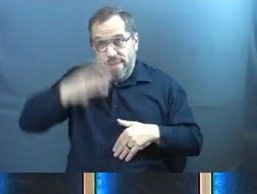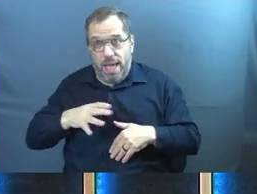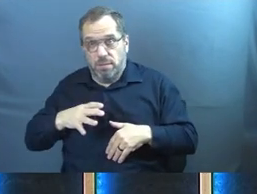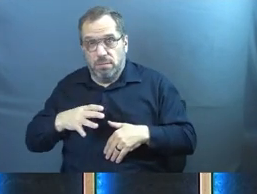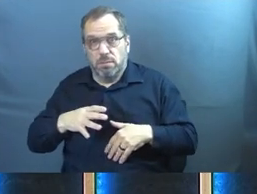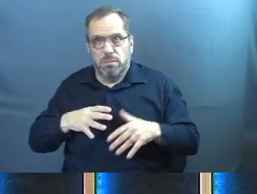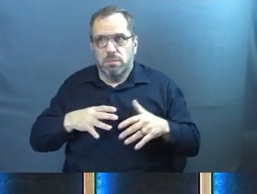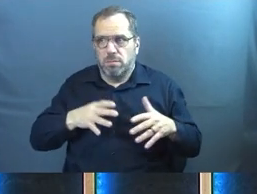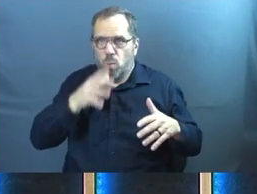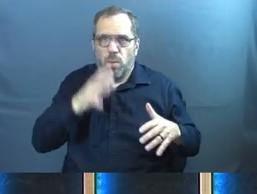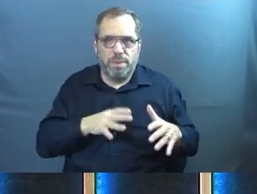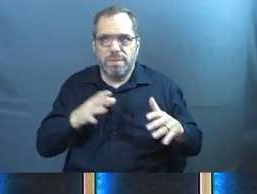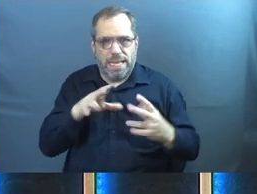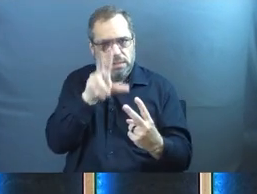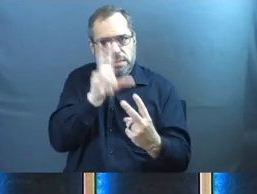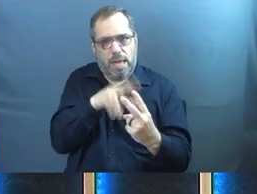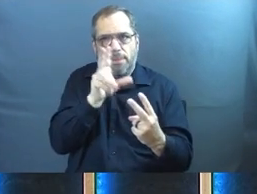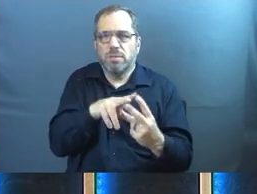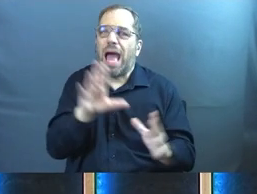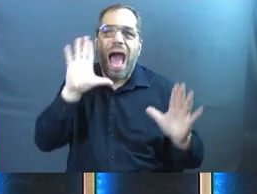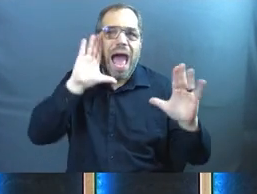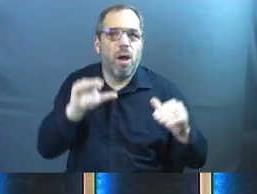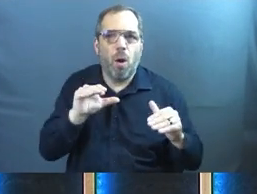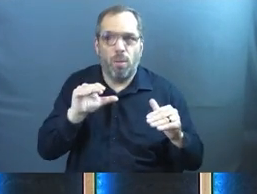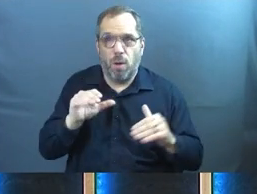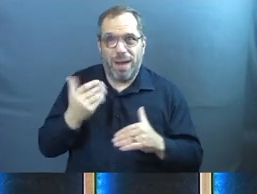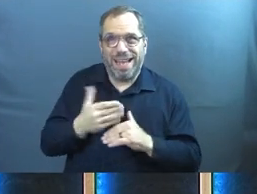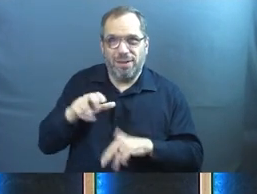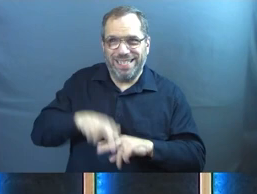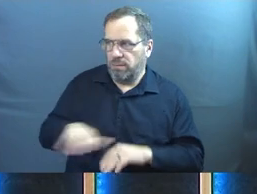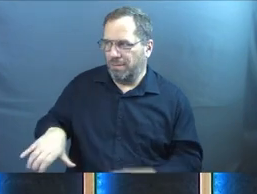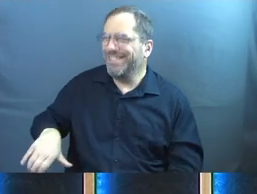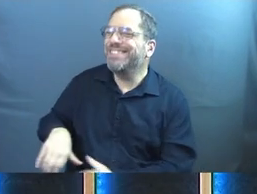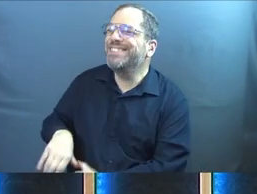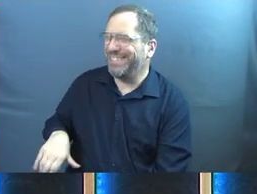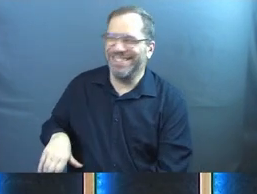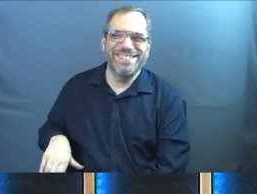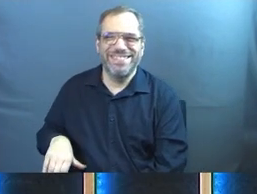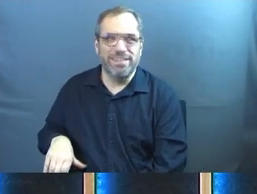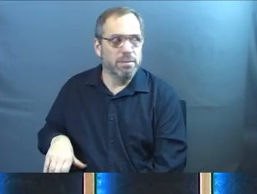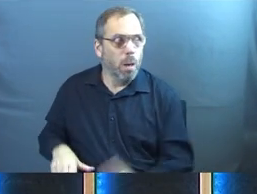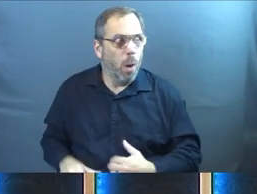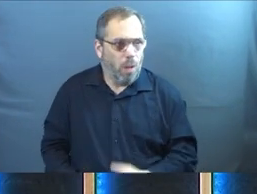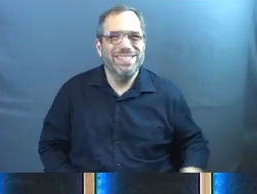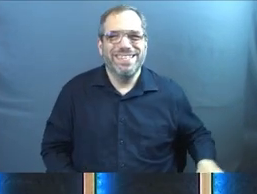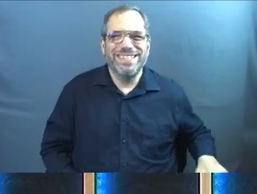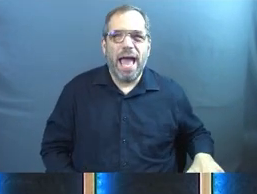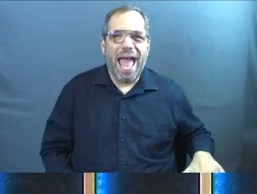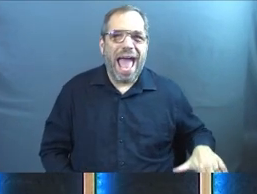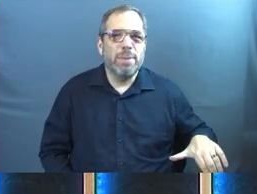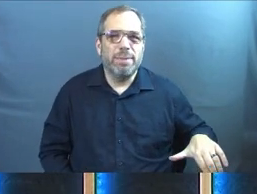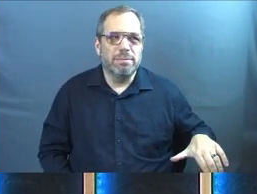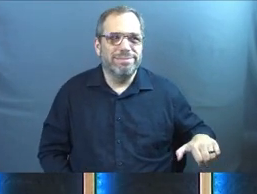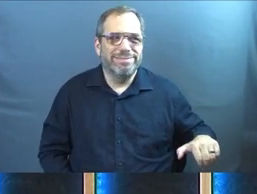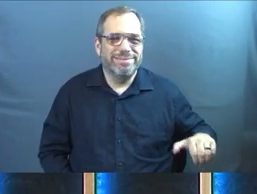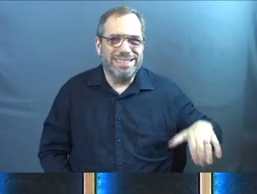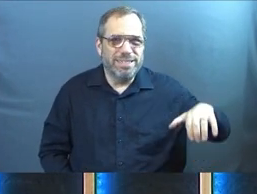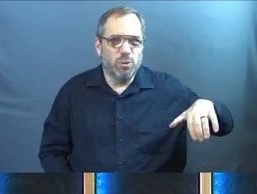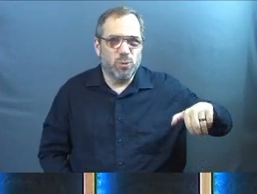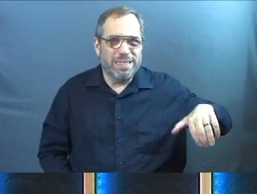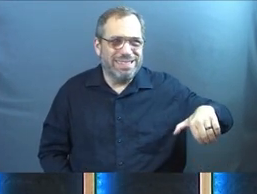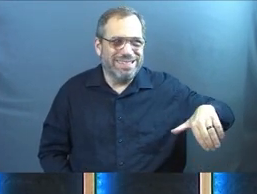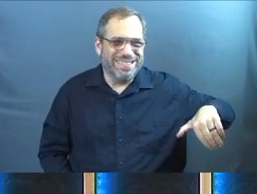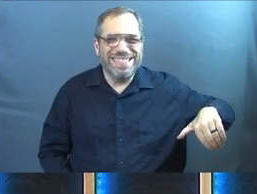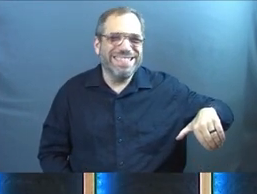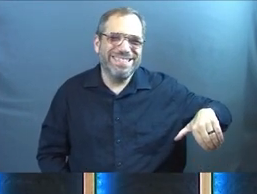today, and you're here today as couples, I hope that you're holding hands right now. And I hope that you're squeezing sometimes.